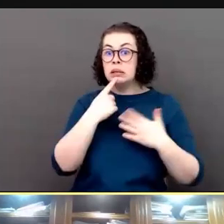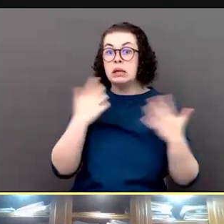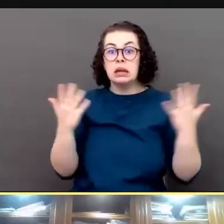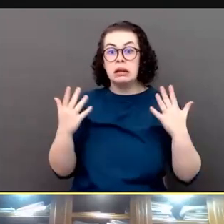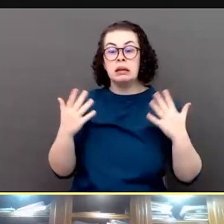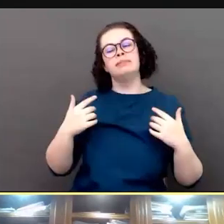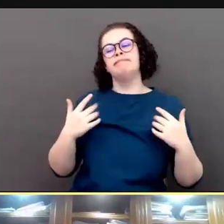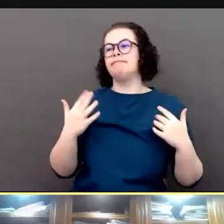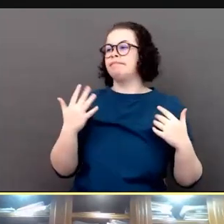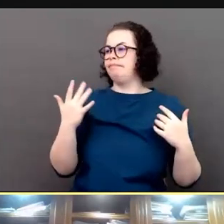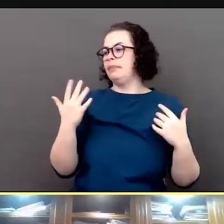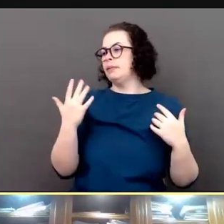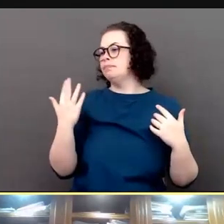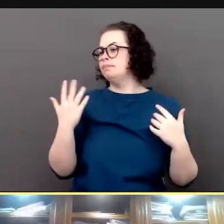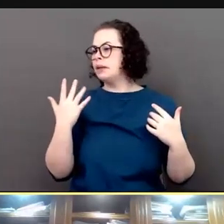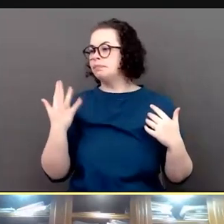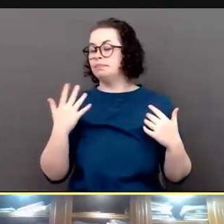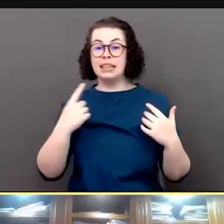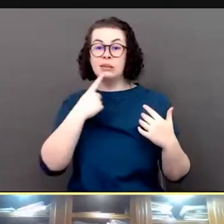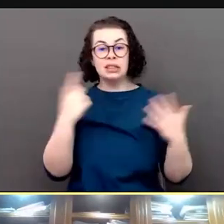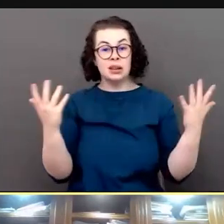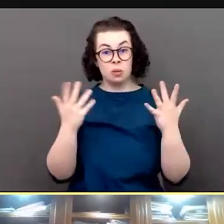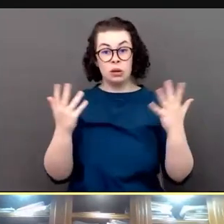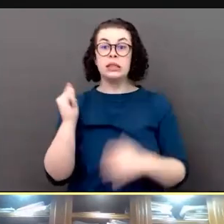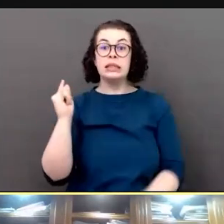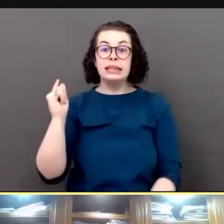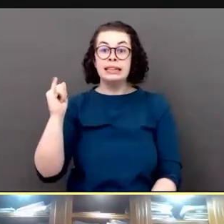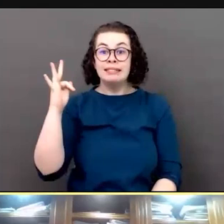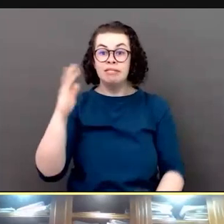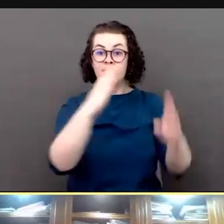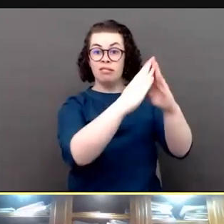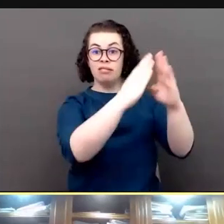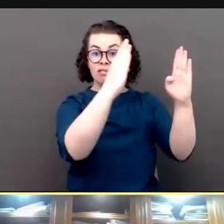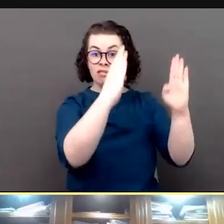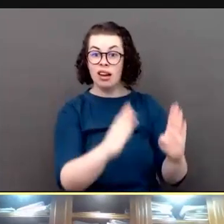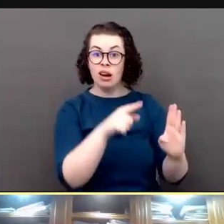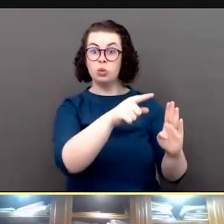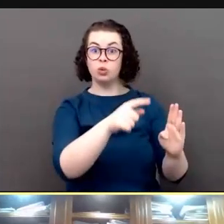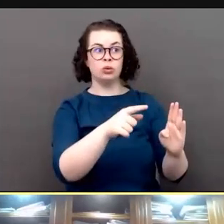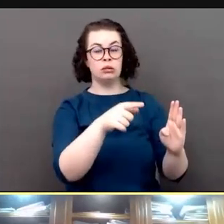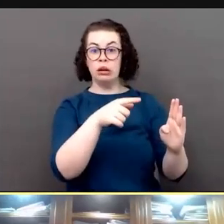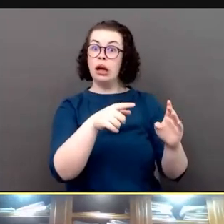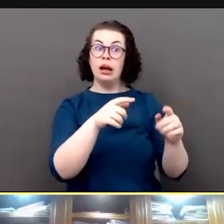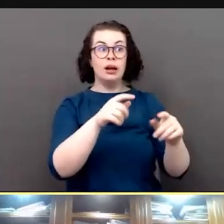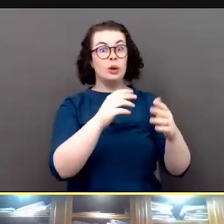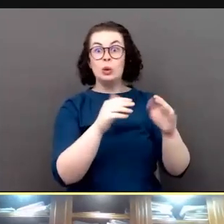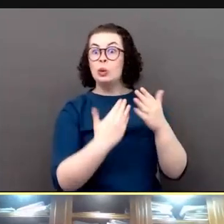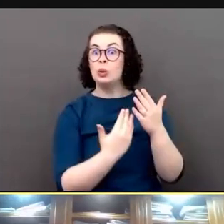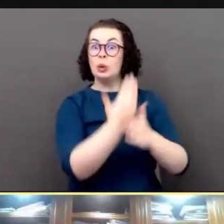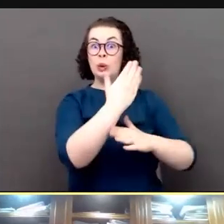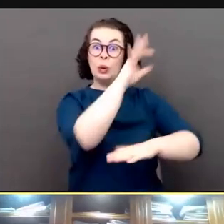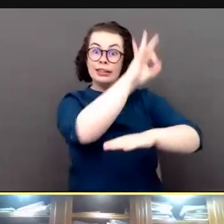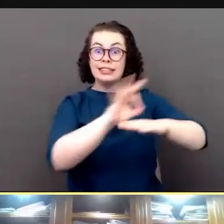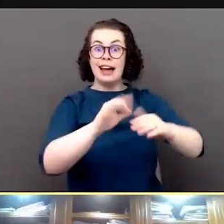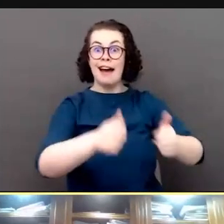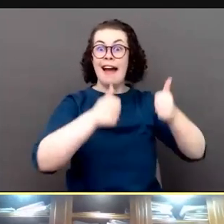the improvement of the built environment was kind of stagnated, and also that not only we're talking